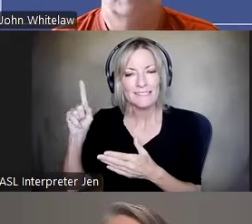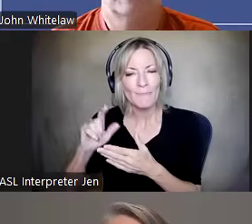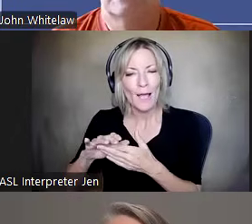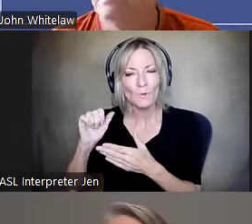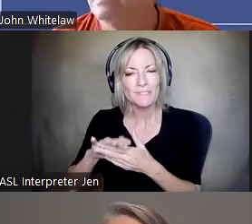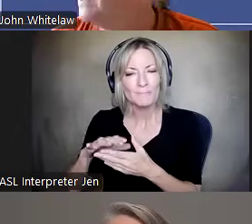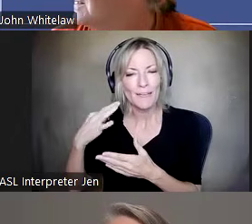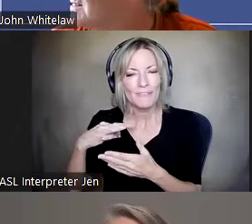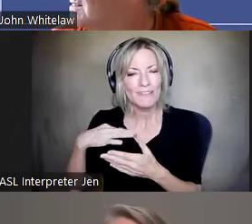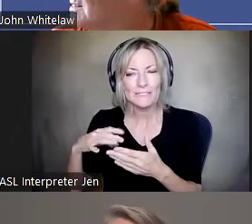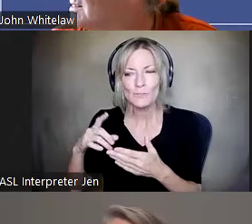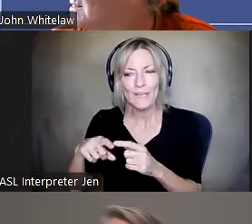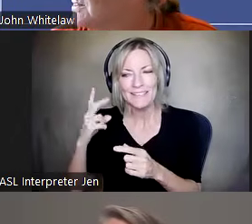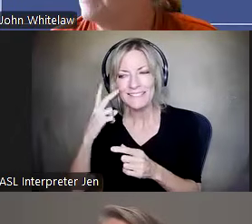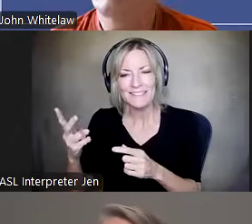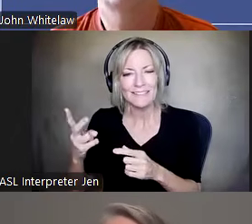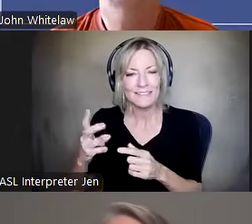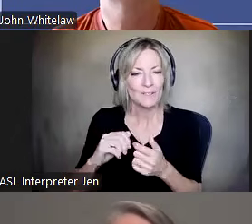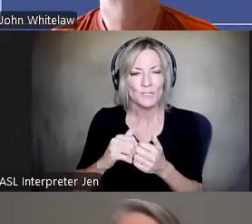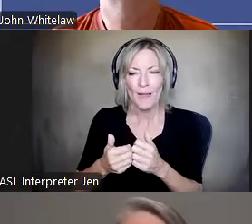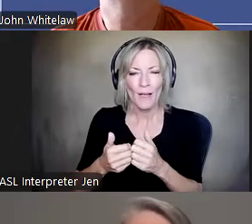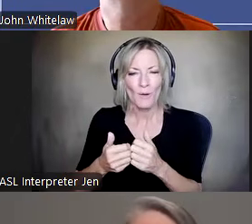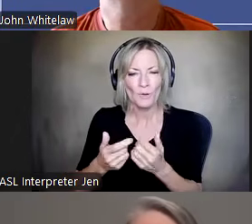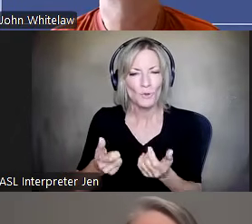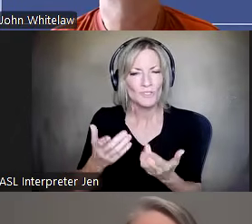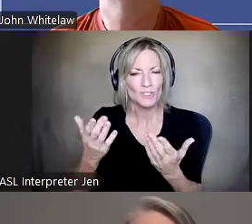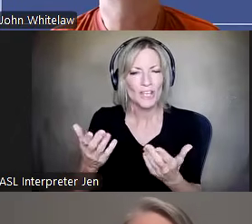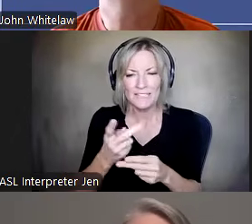do you suggest people find out those amounts?